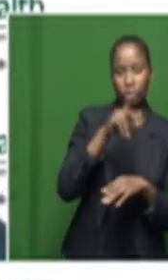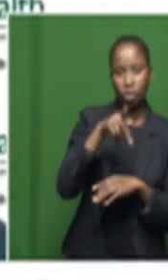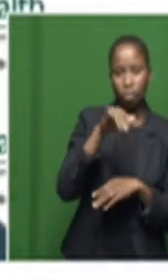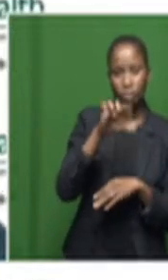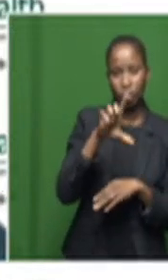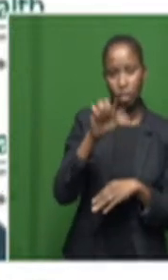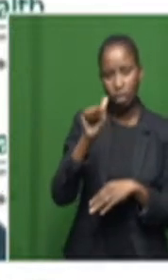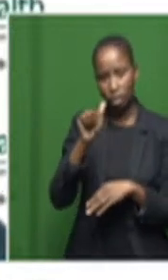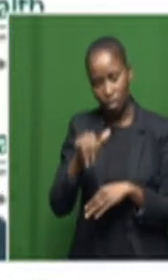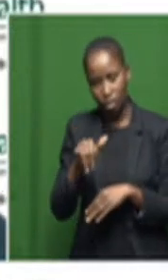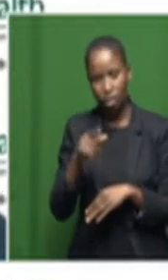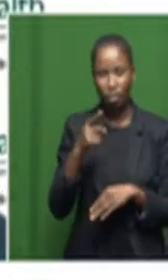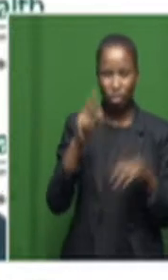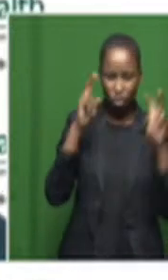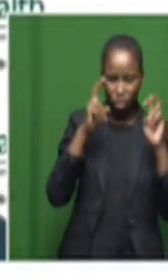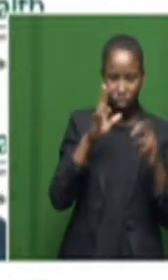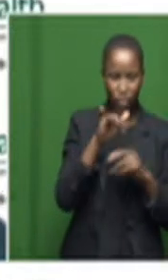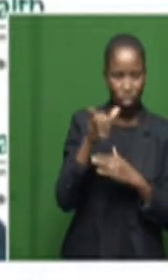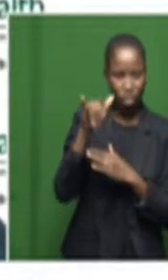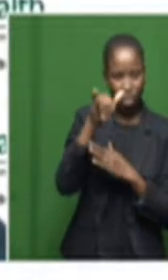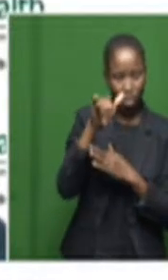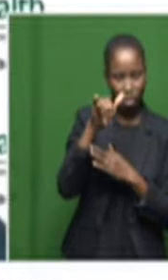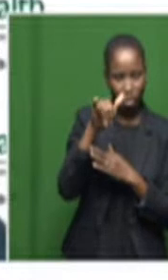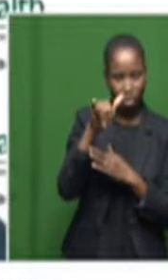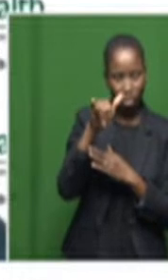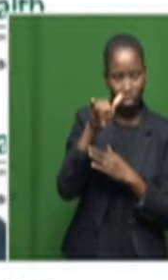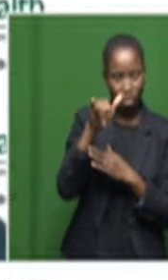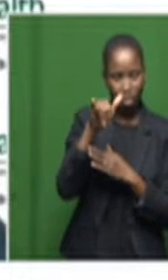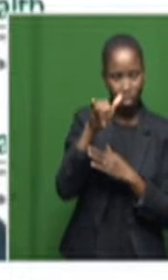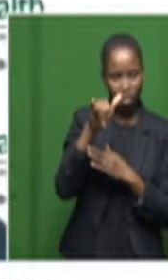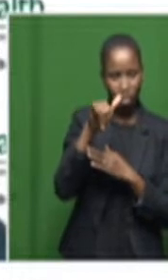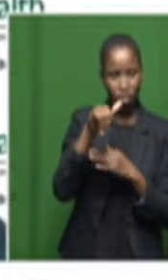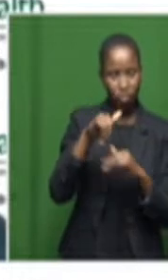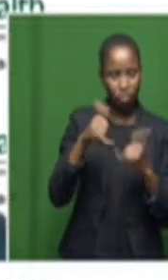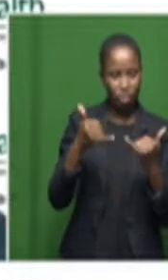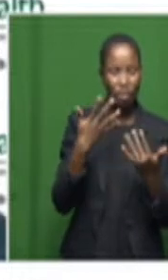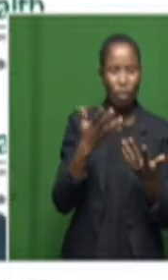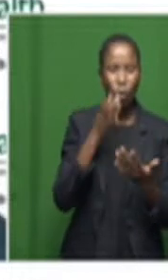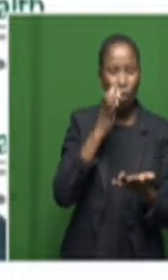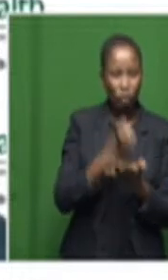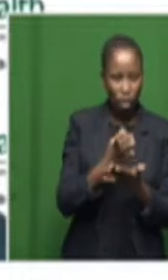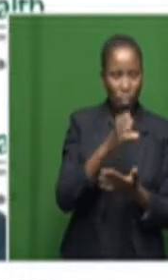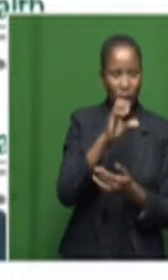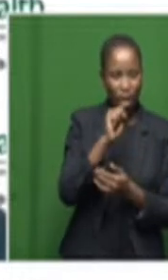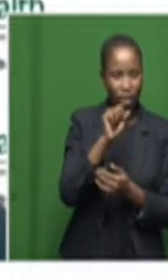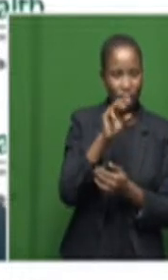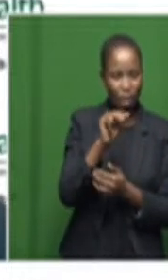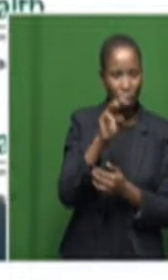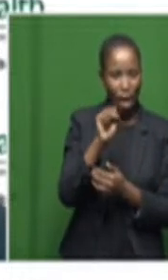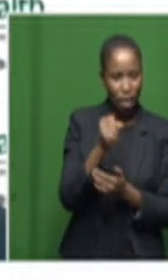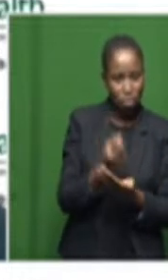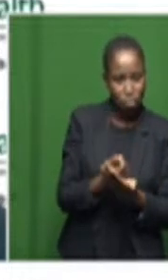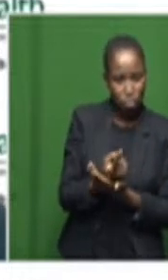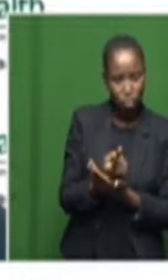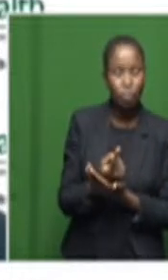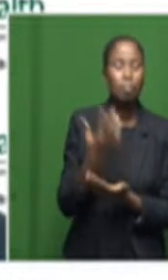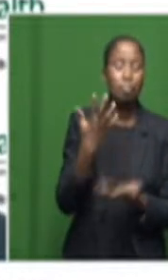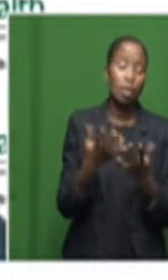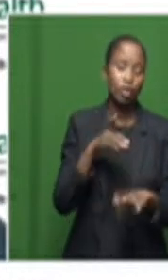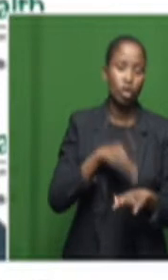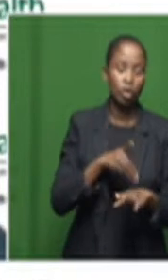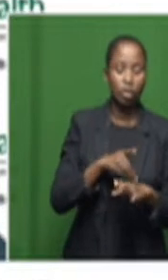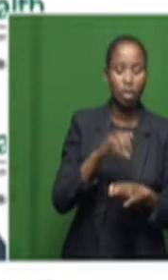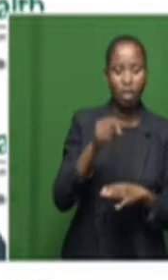the airlines to confirm the SMS. I think maybe it might be Dr. Crisp or